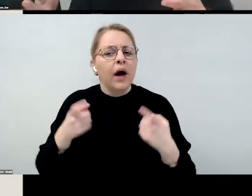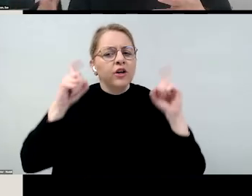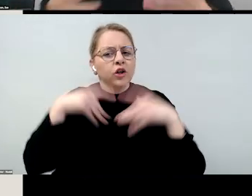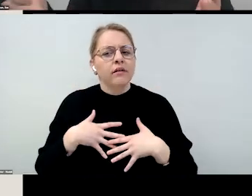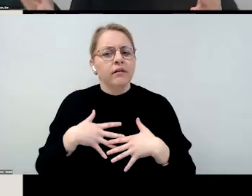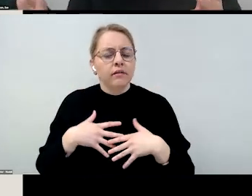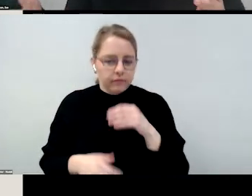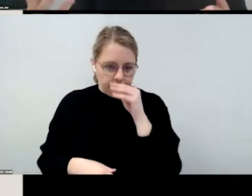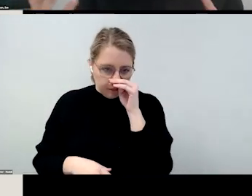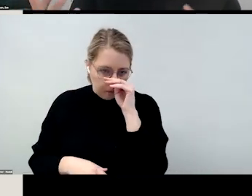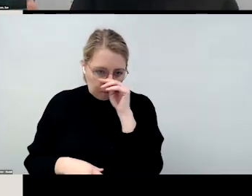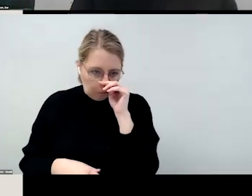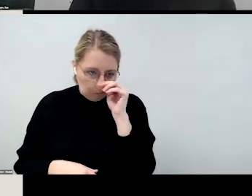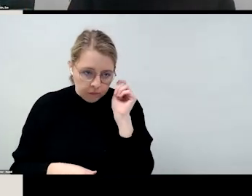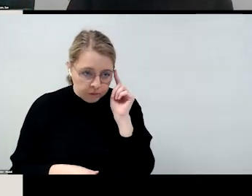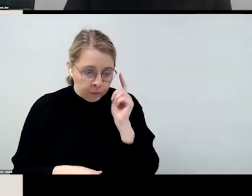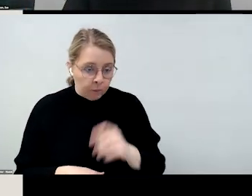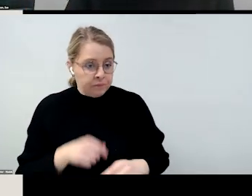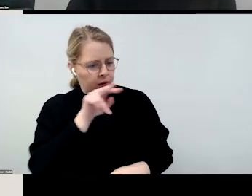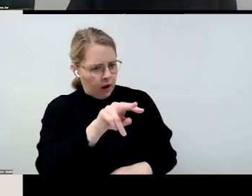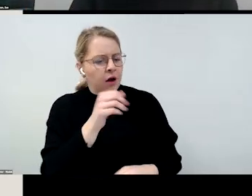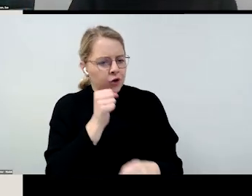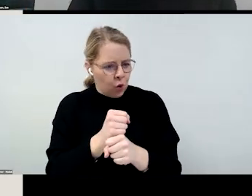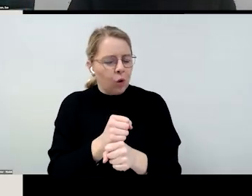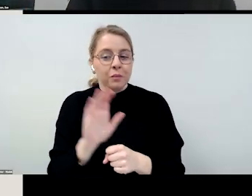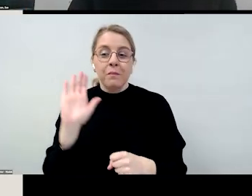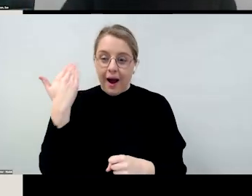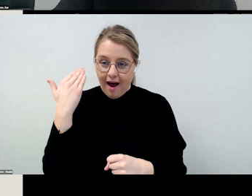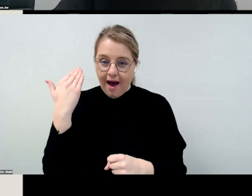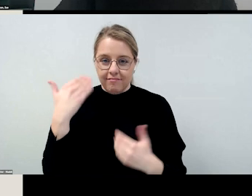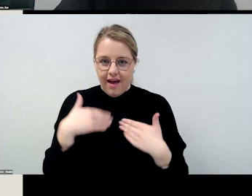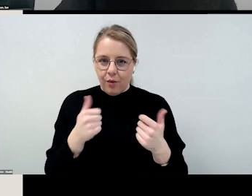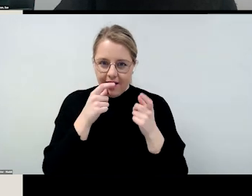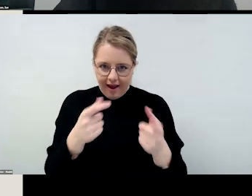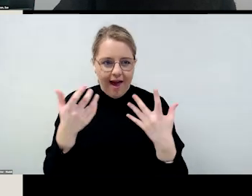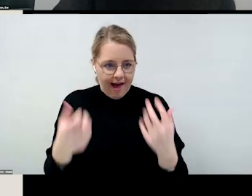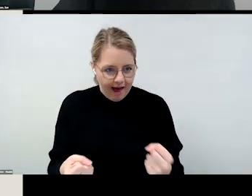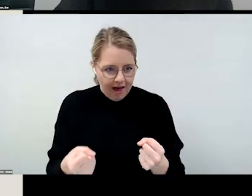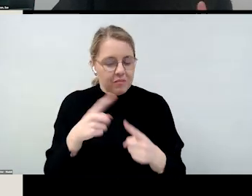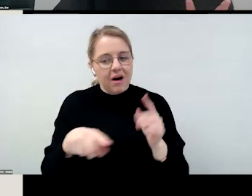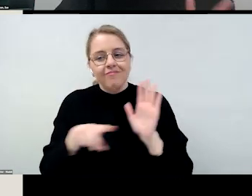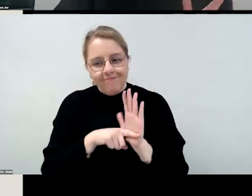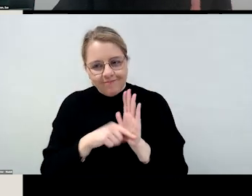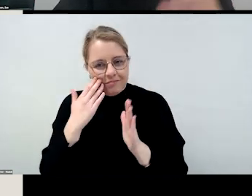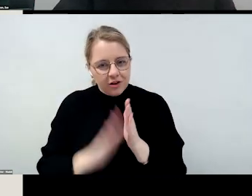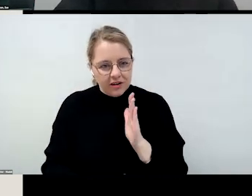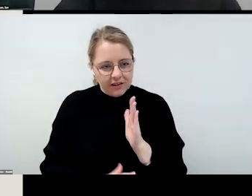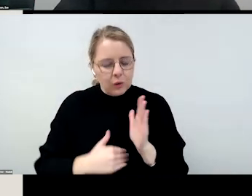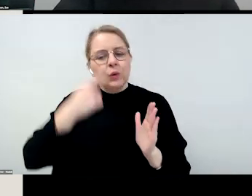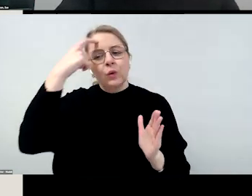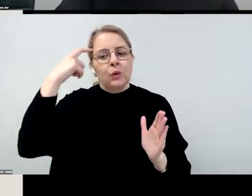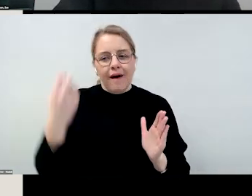strikes us is that George has actually accessed healthcare before, but unfortunately these have been negative experiences. And some of the things that may